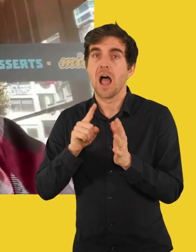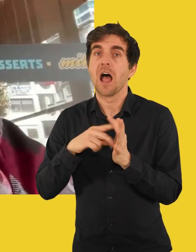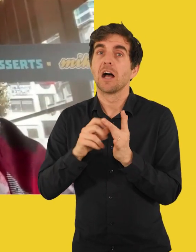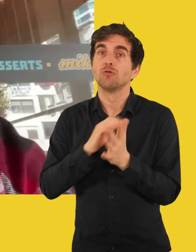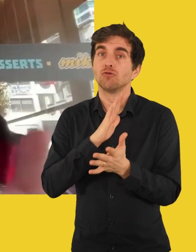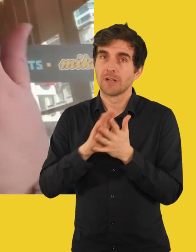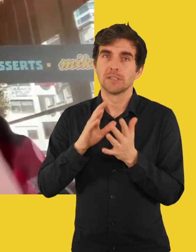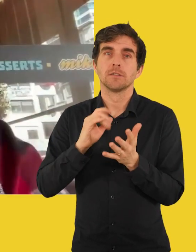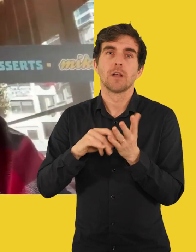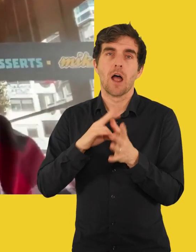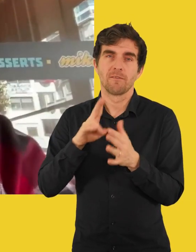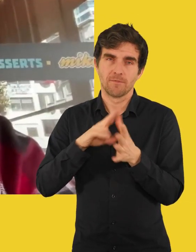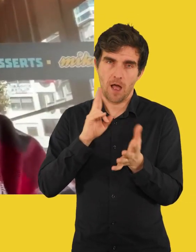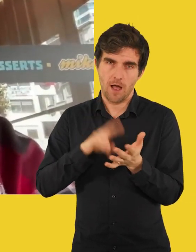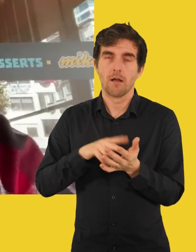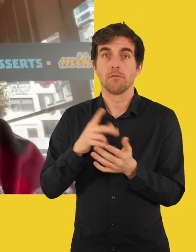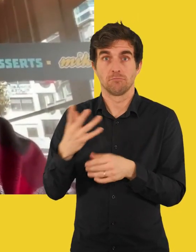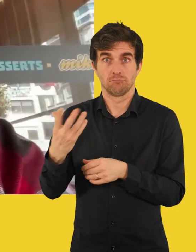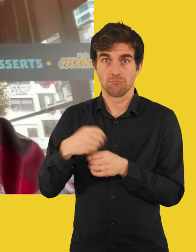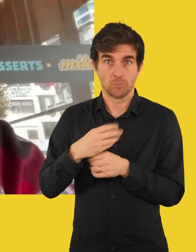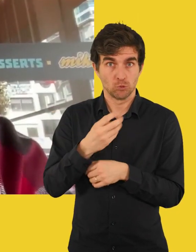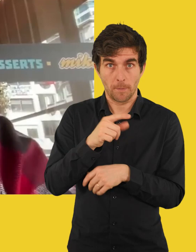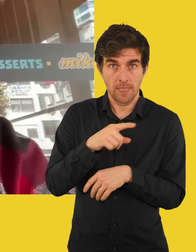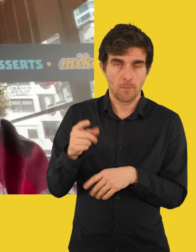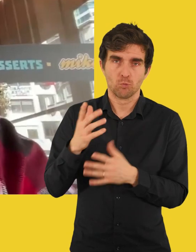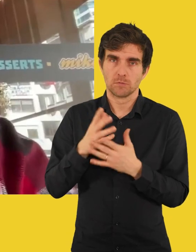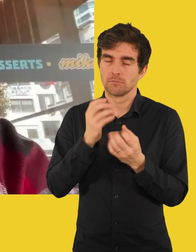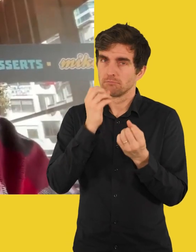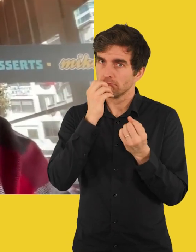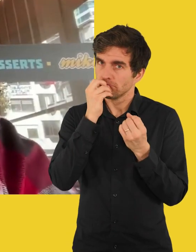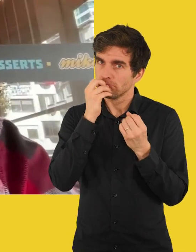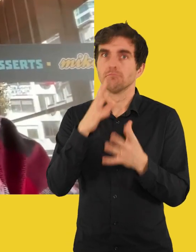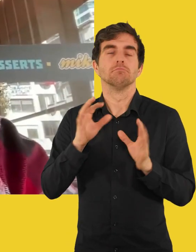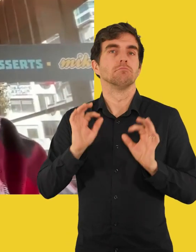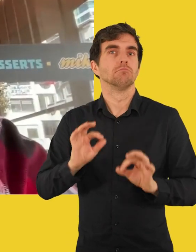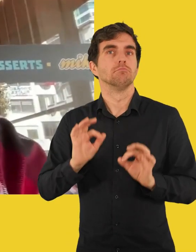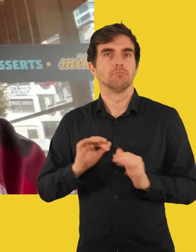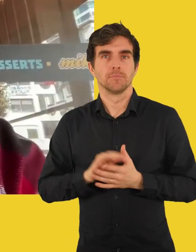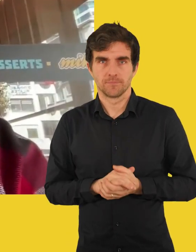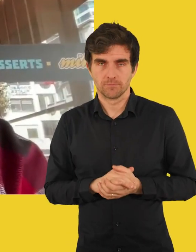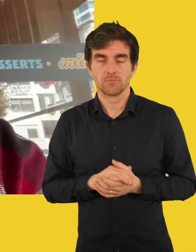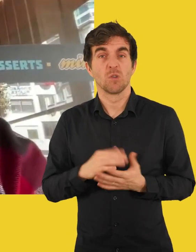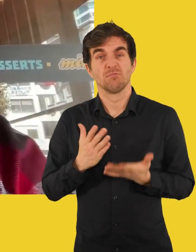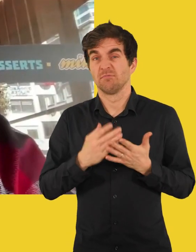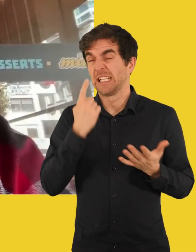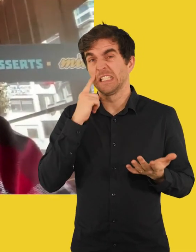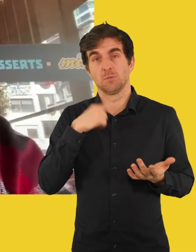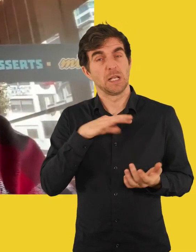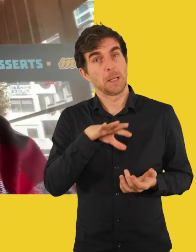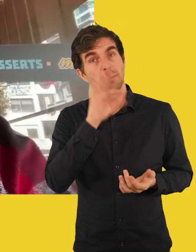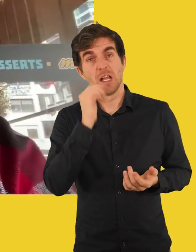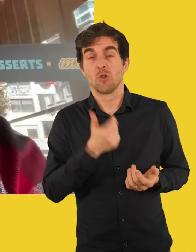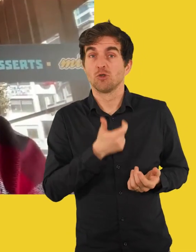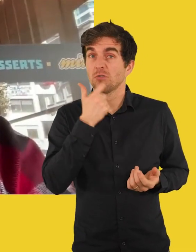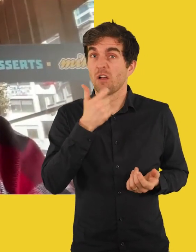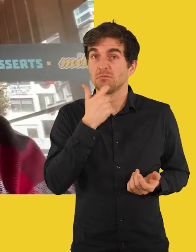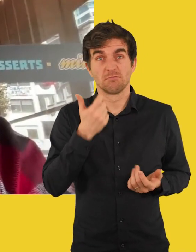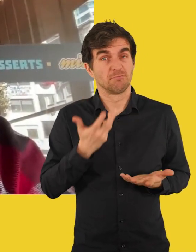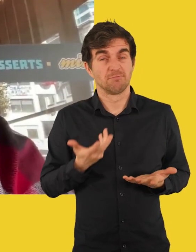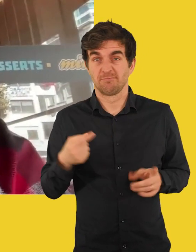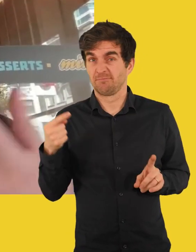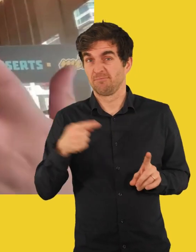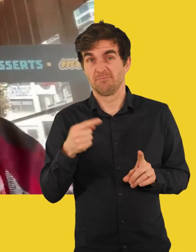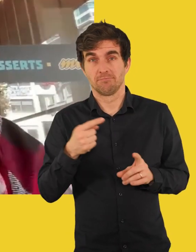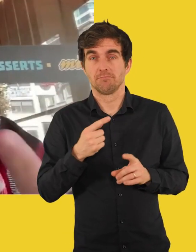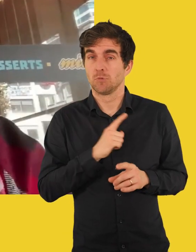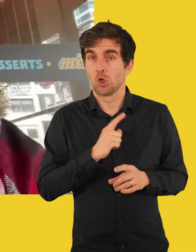meetings so far, and dear Ain Sahan even participated in some of them, and it was a really, really great. And